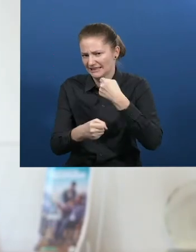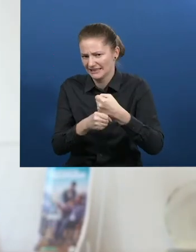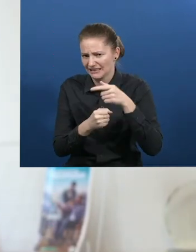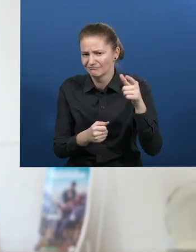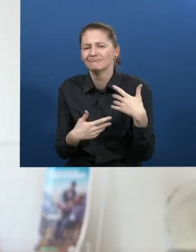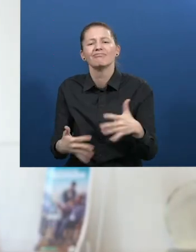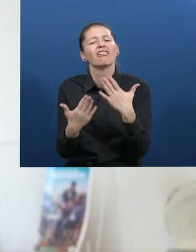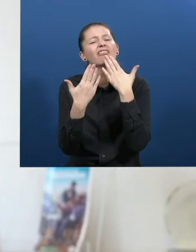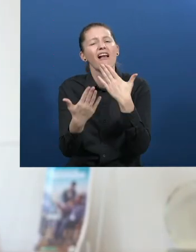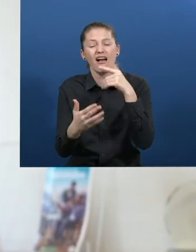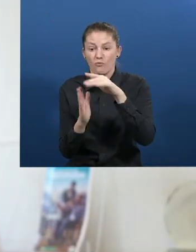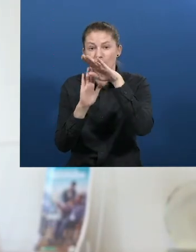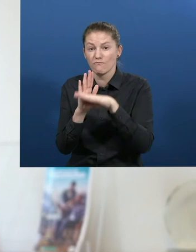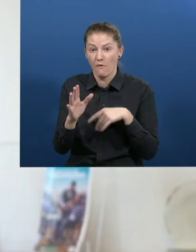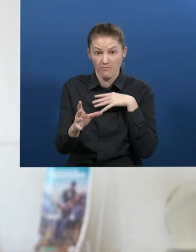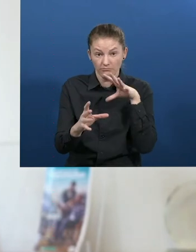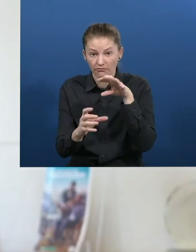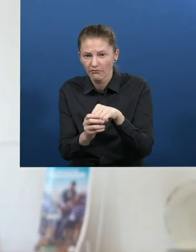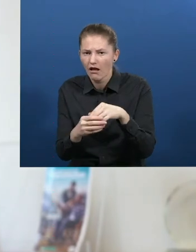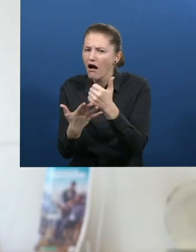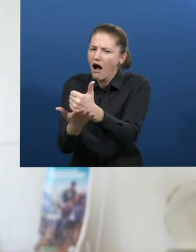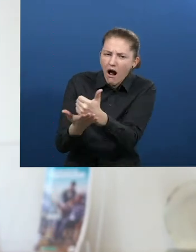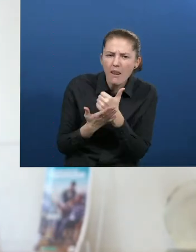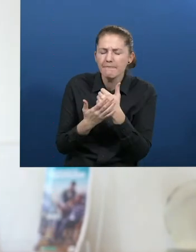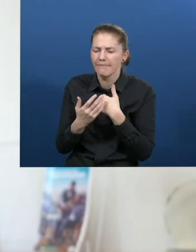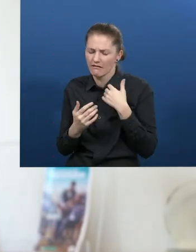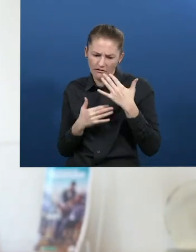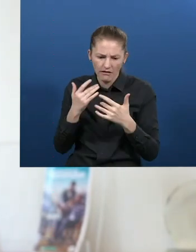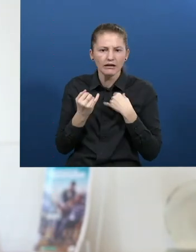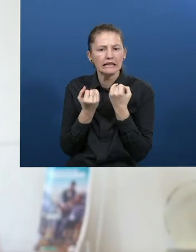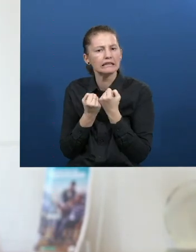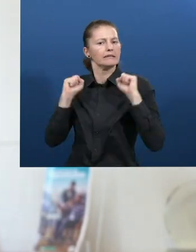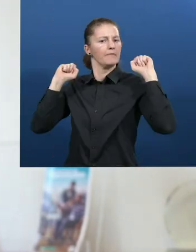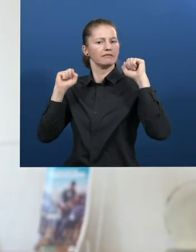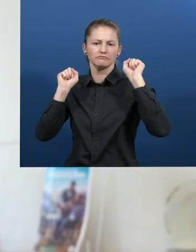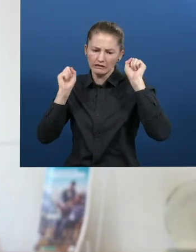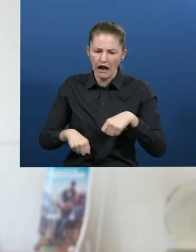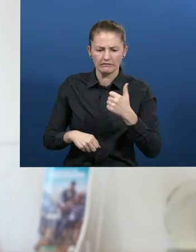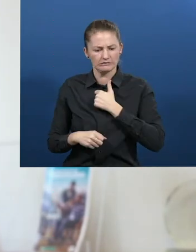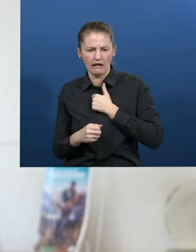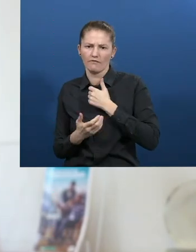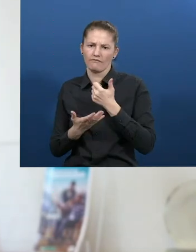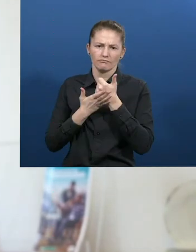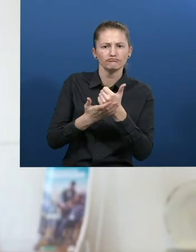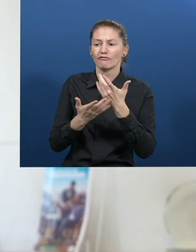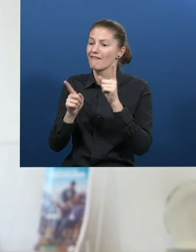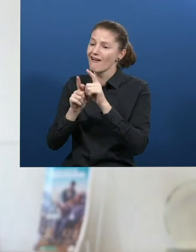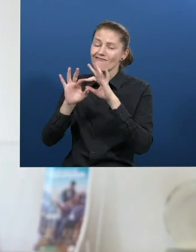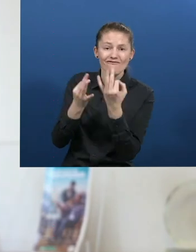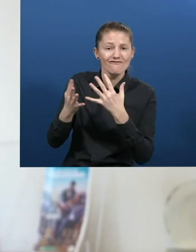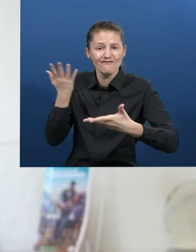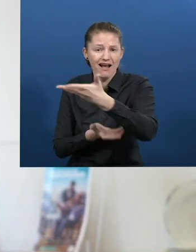a ser más independiente y ayudar en mi casa, en mi familia. Trabajo en farmacia como